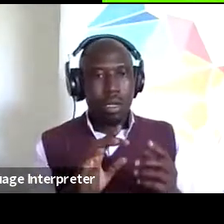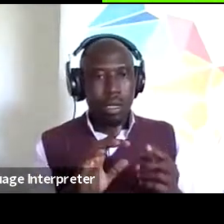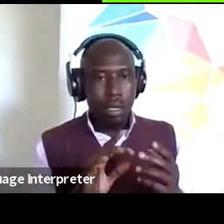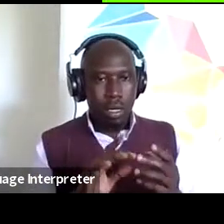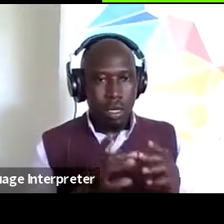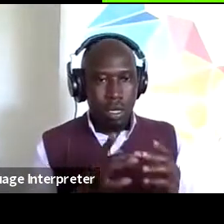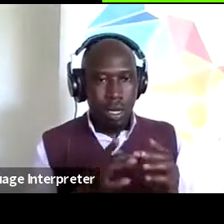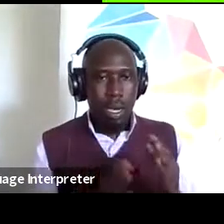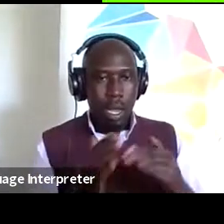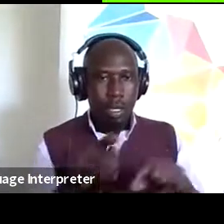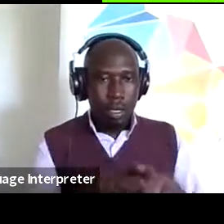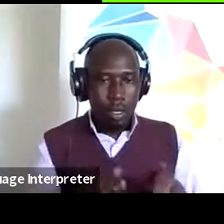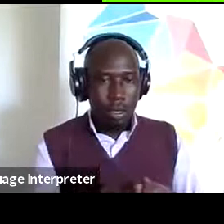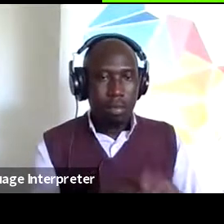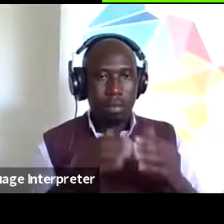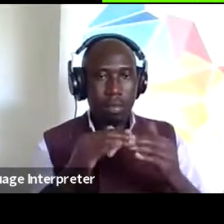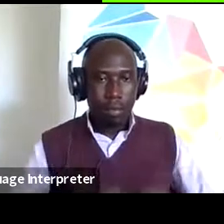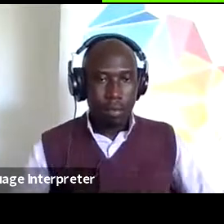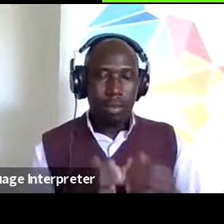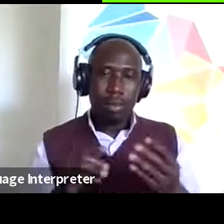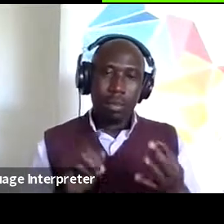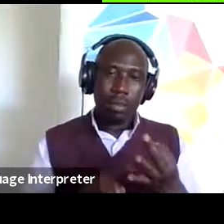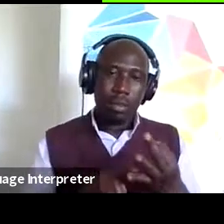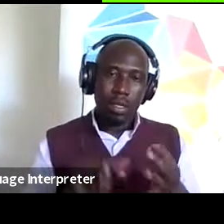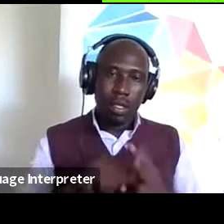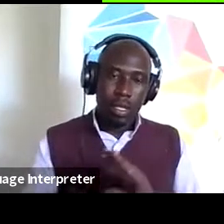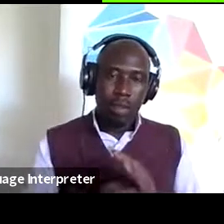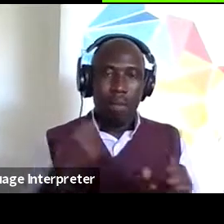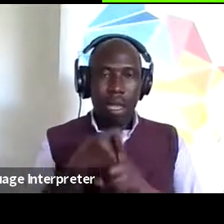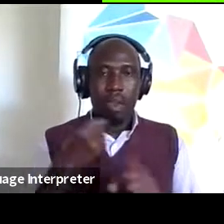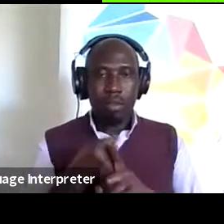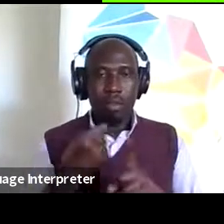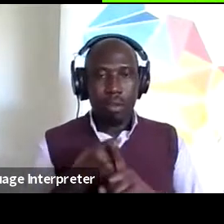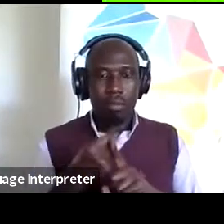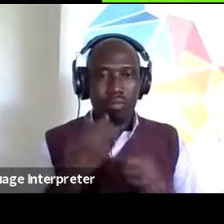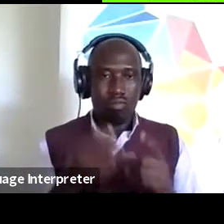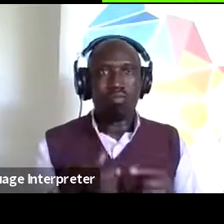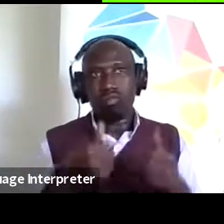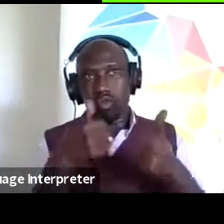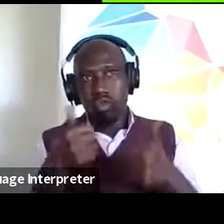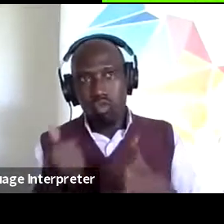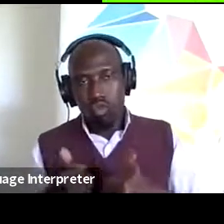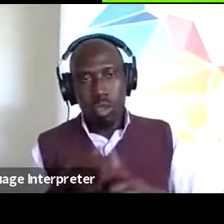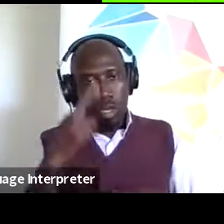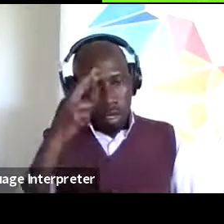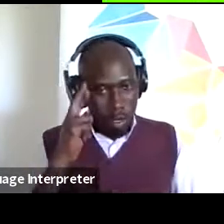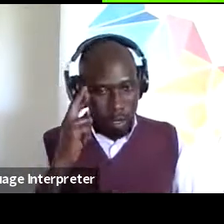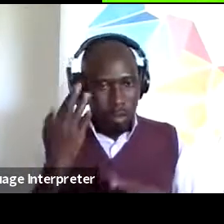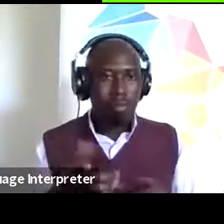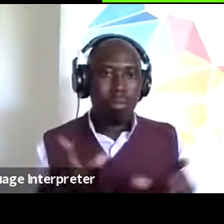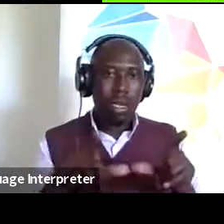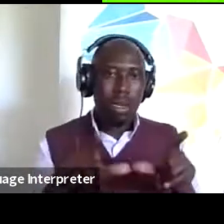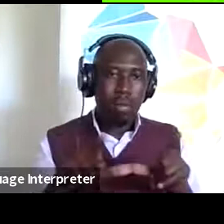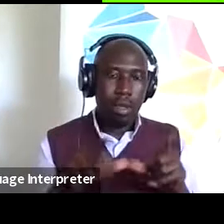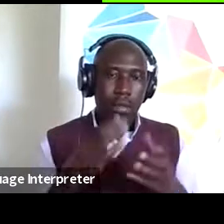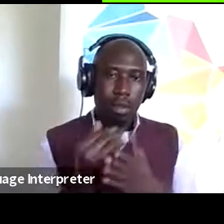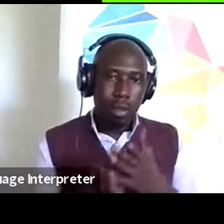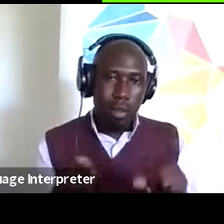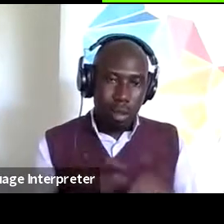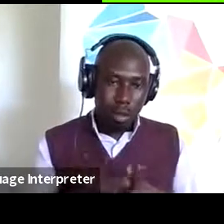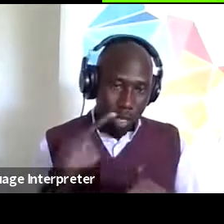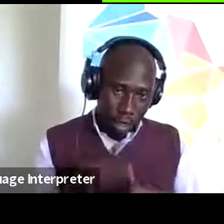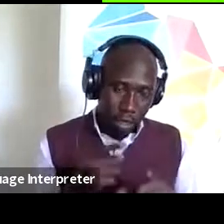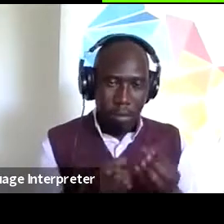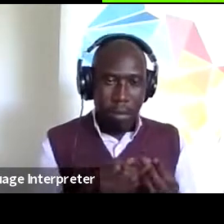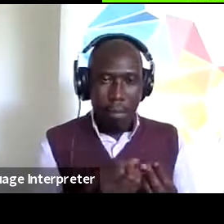and affordability. And of course, issues of advocating for conducive and reasonable licensing requirements, because we've also seen that there are